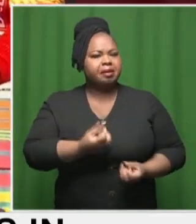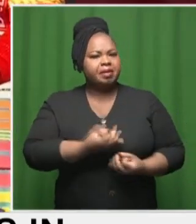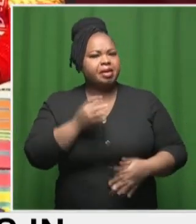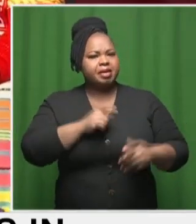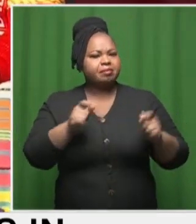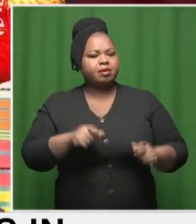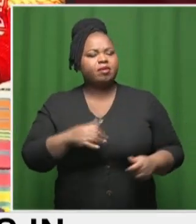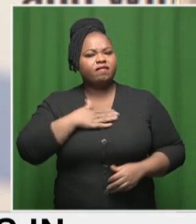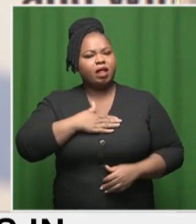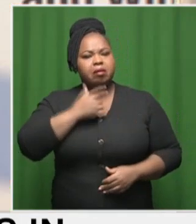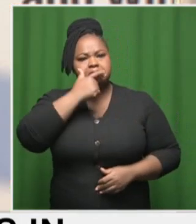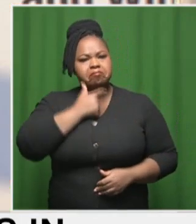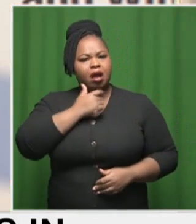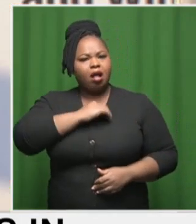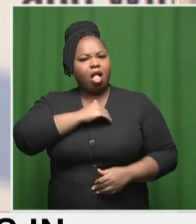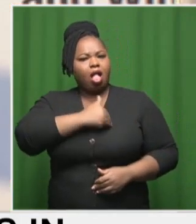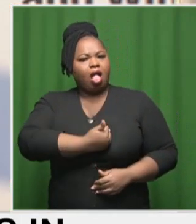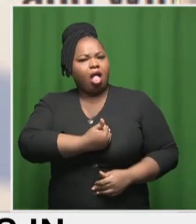Africans' hearts to see,